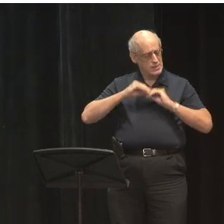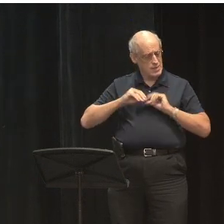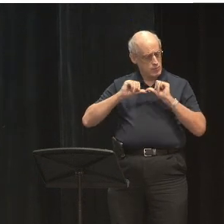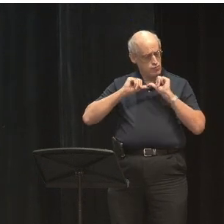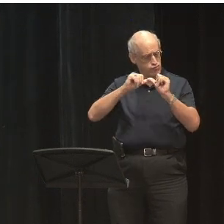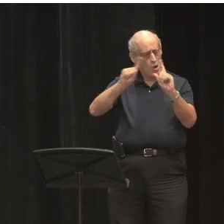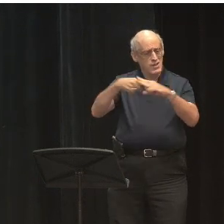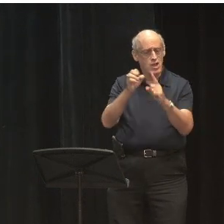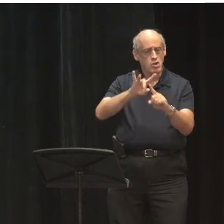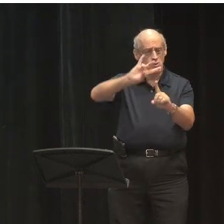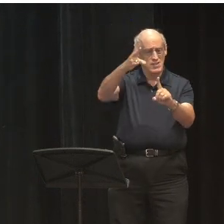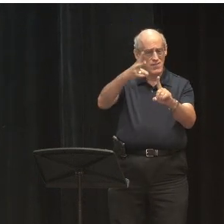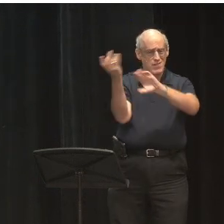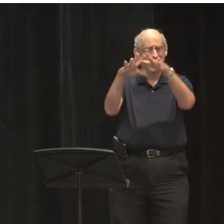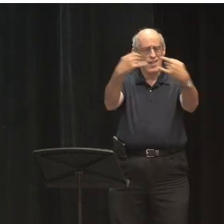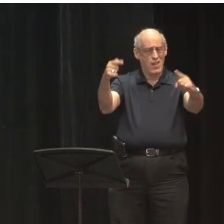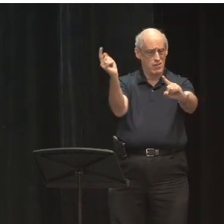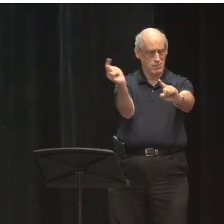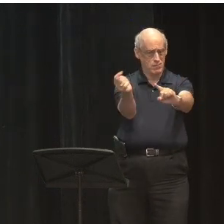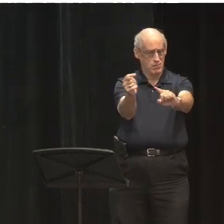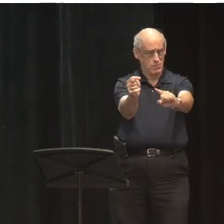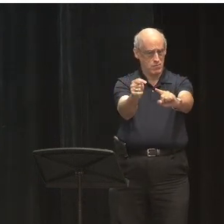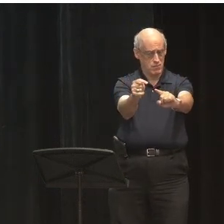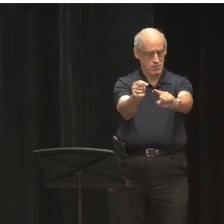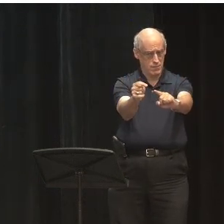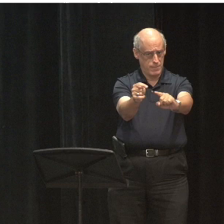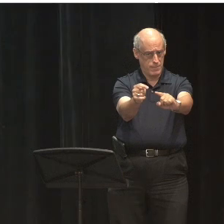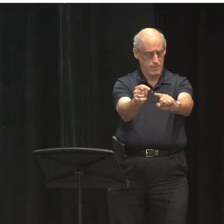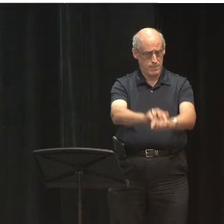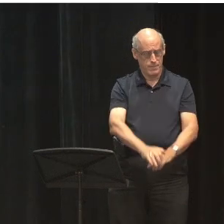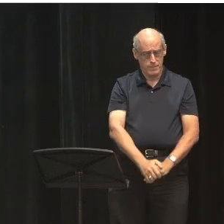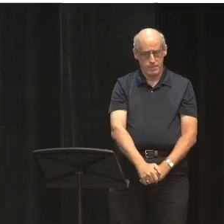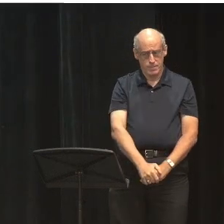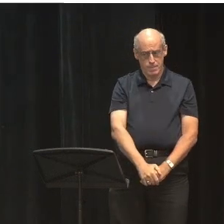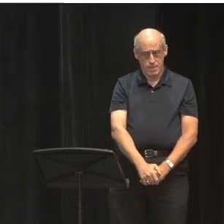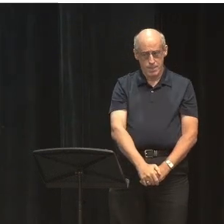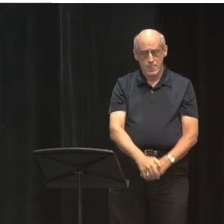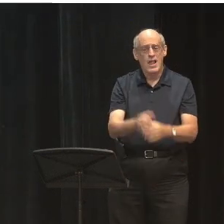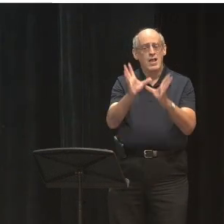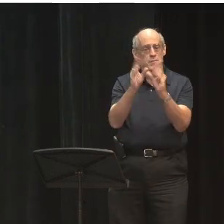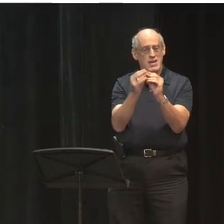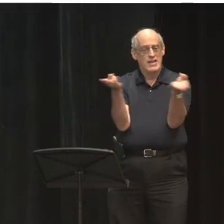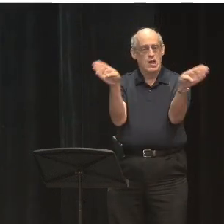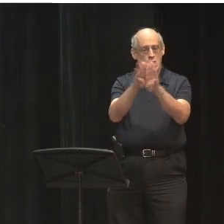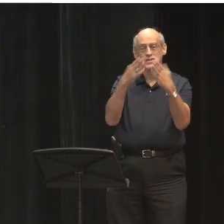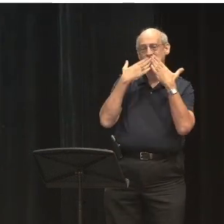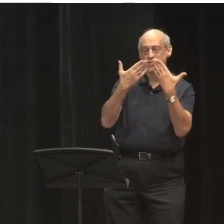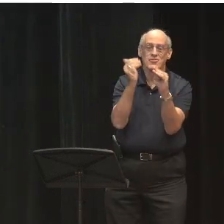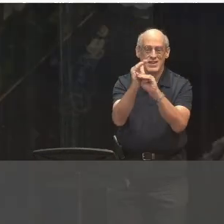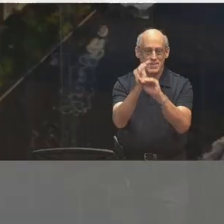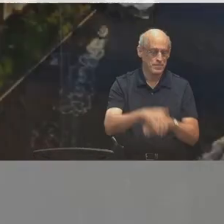accepted until October 7, 2024. This hearing is now closed.